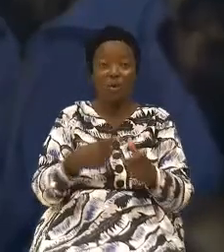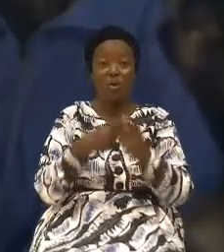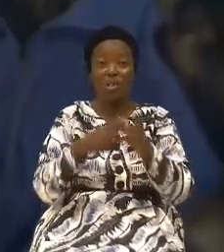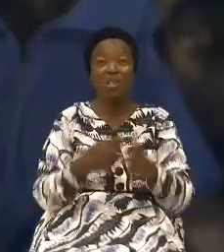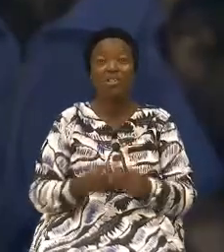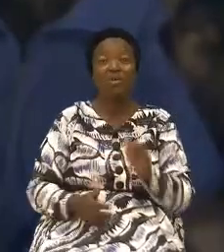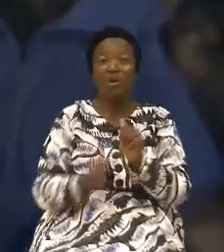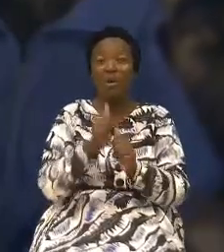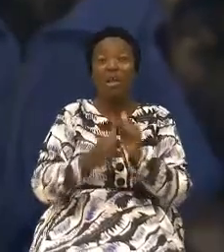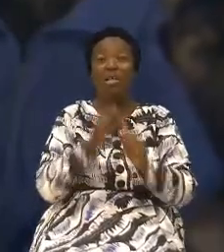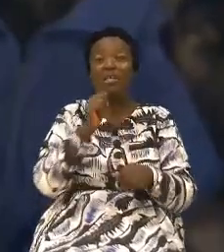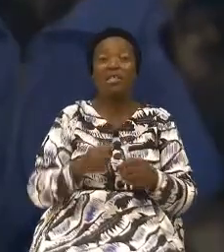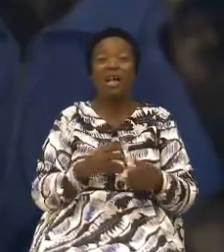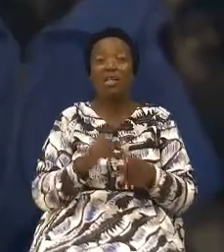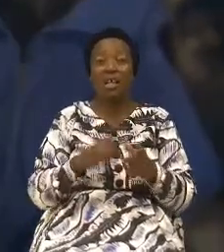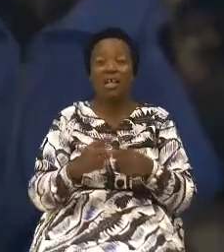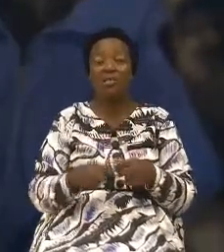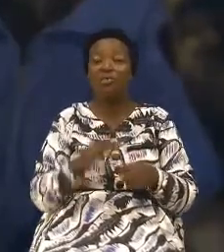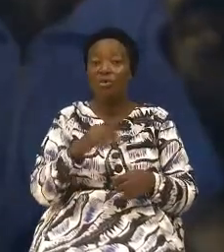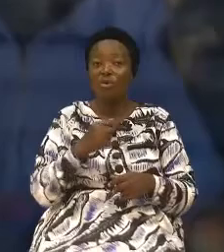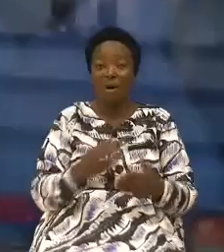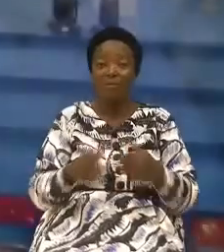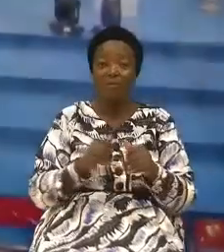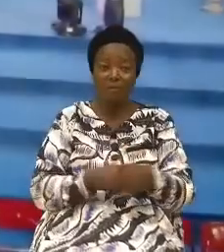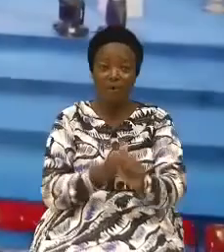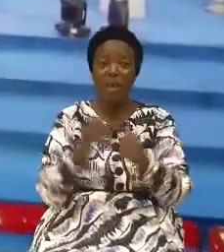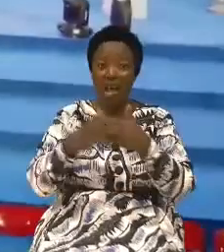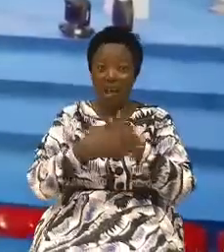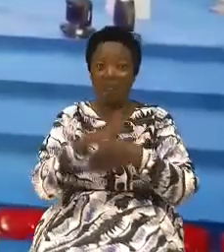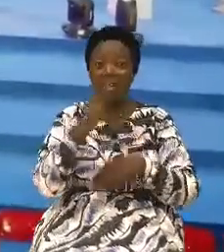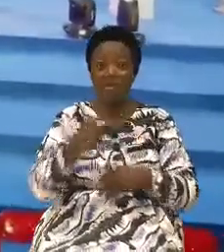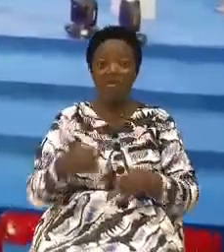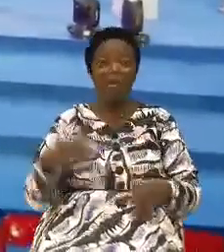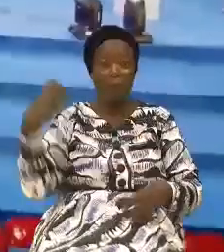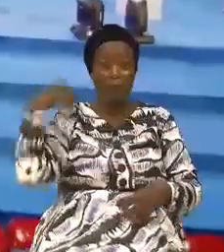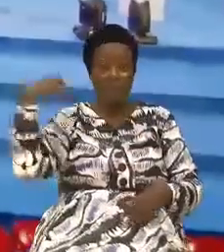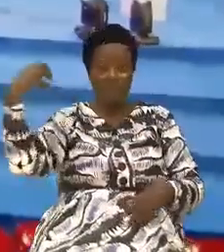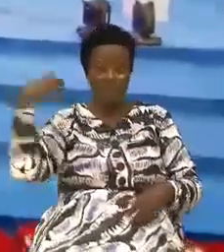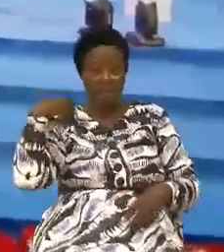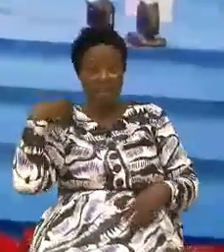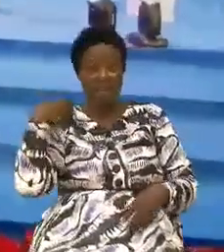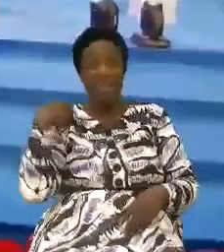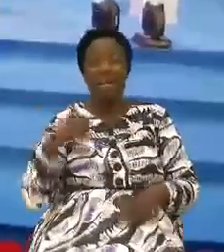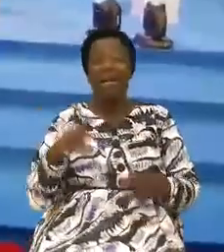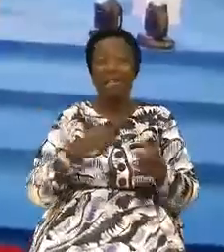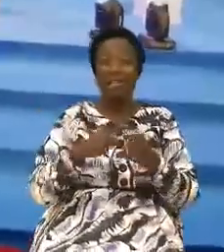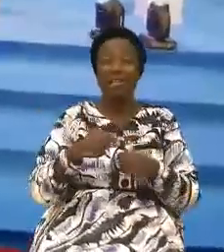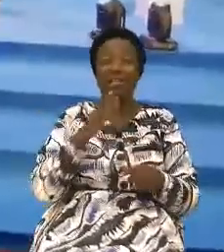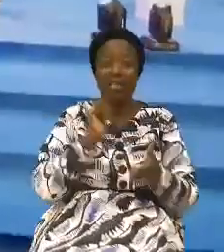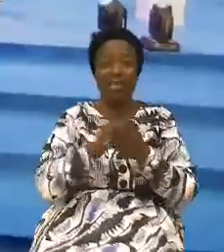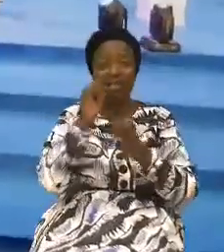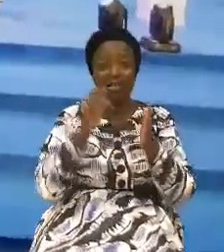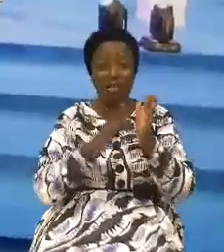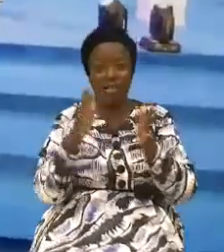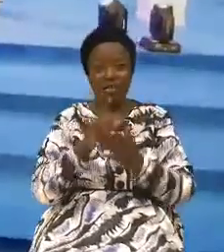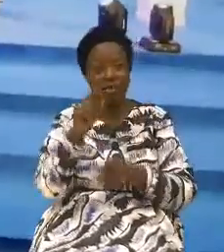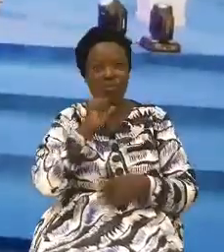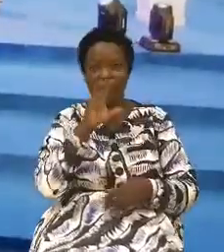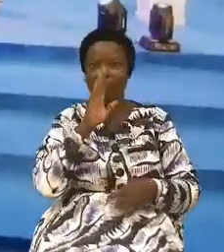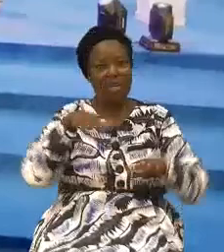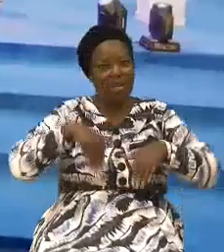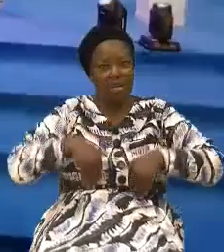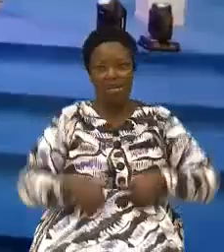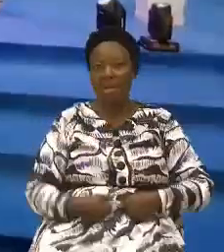you are following after the forerunner, Jesus Christ, you will not be tired. You will